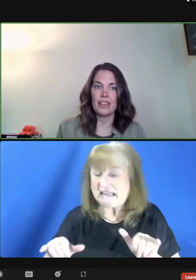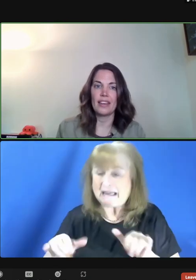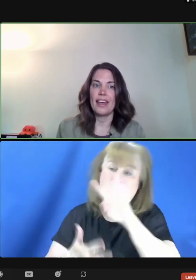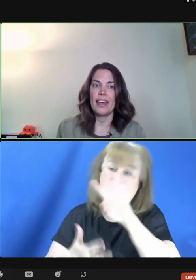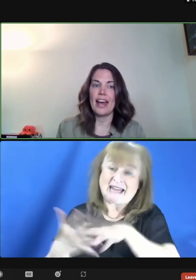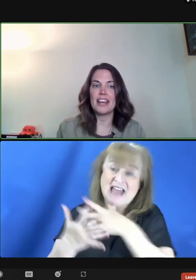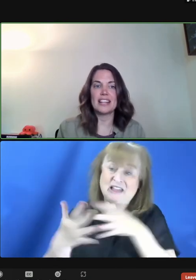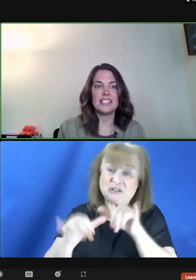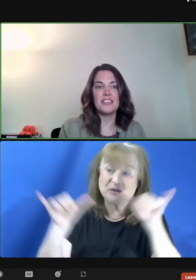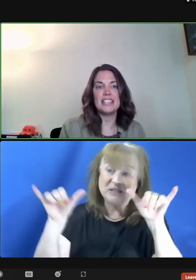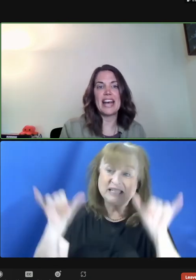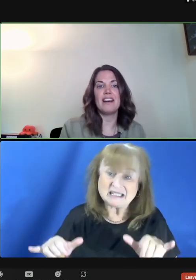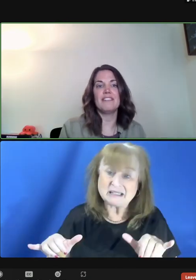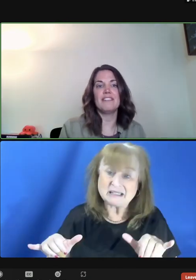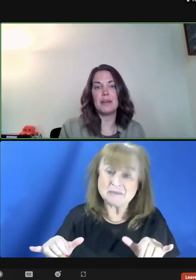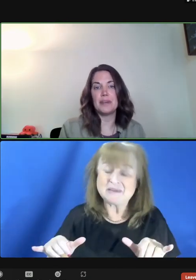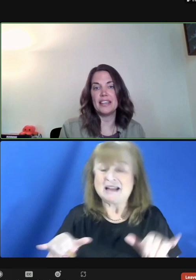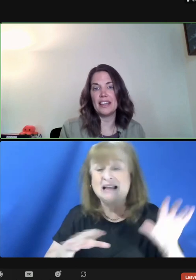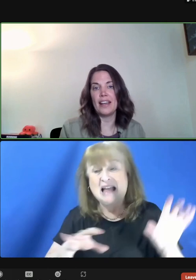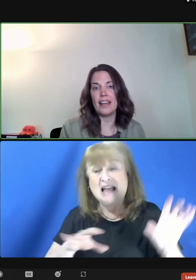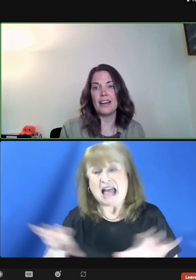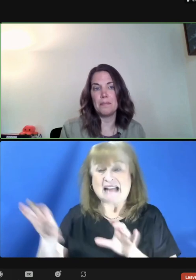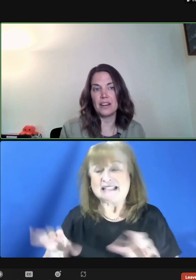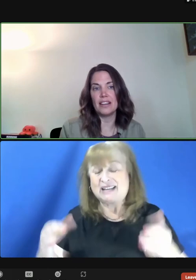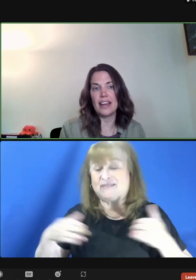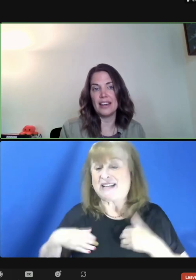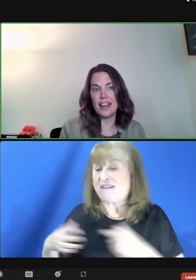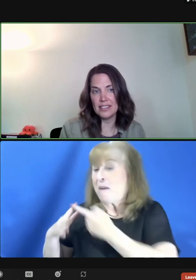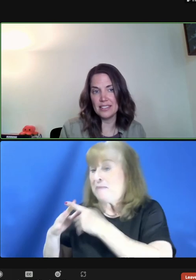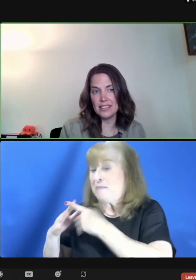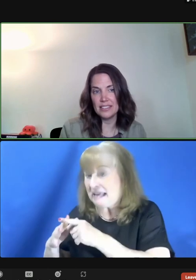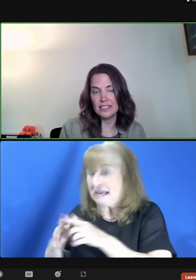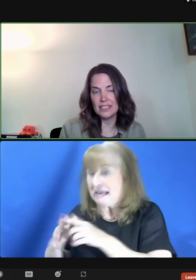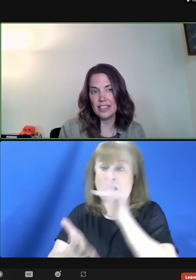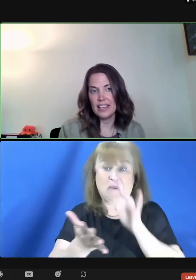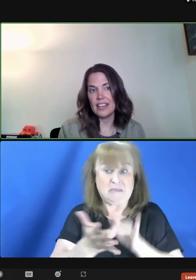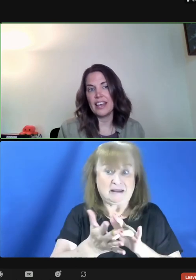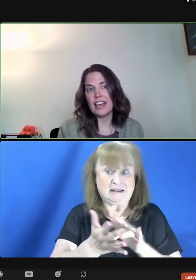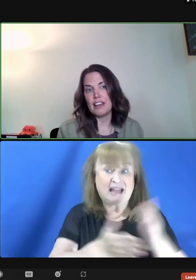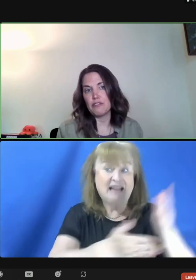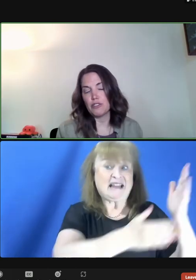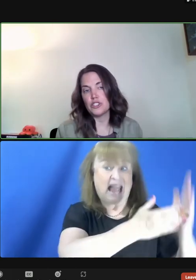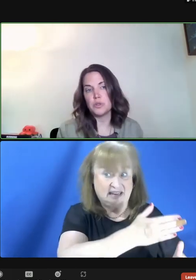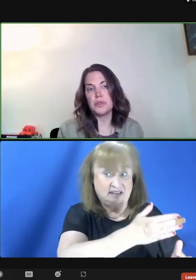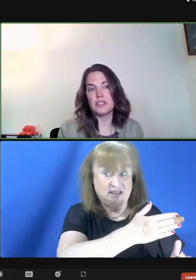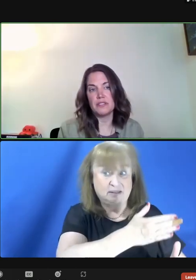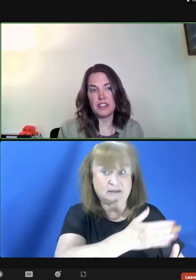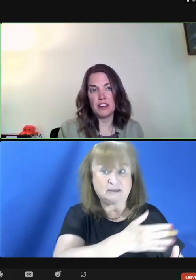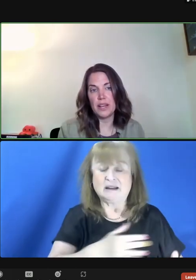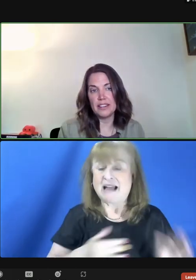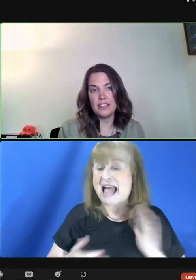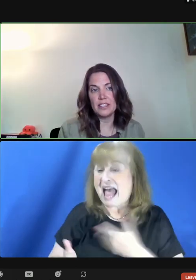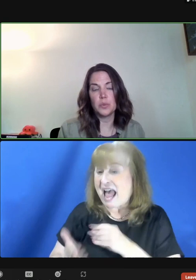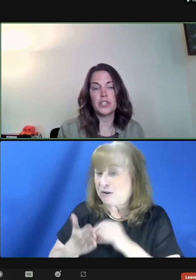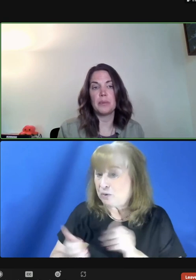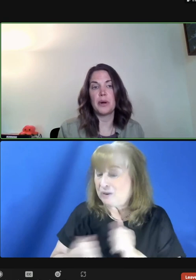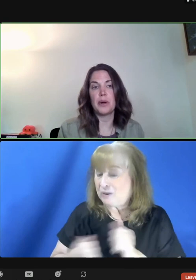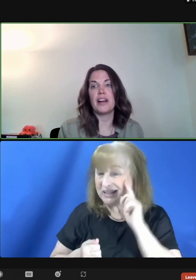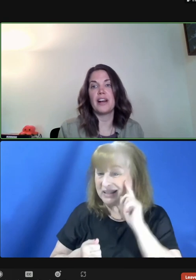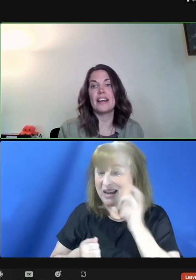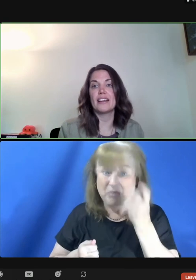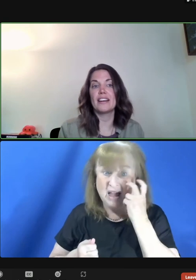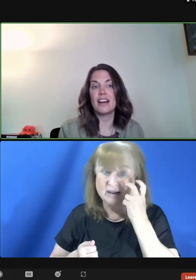system, having activities have a beginning, a middle, and an end. And for our students with deaf